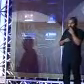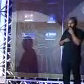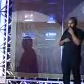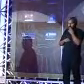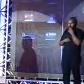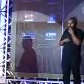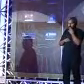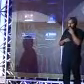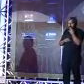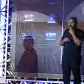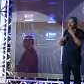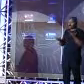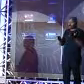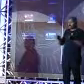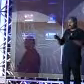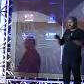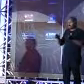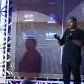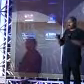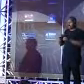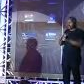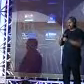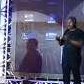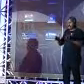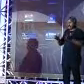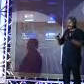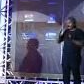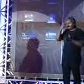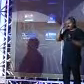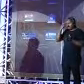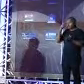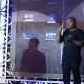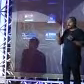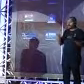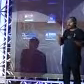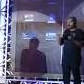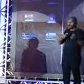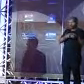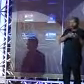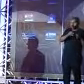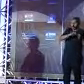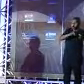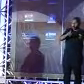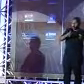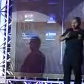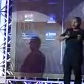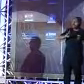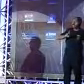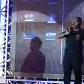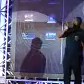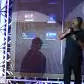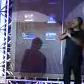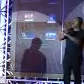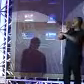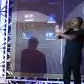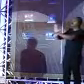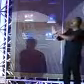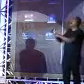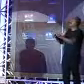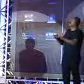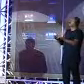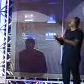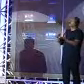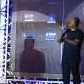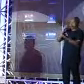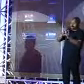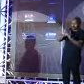talk, that the dominant knowledge will be scientific and technological. If you stare in his